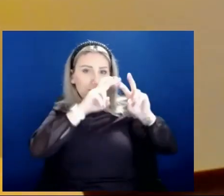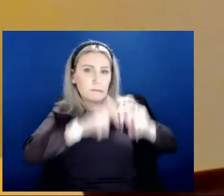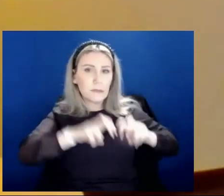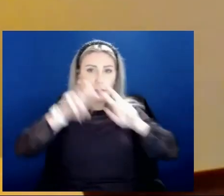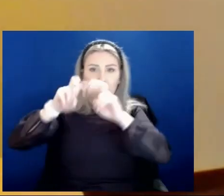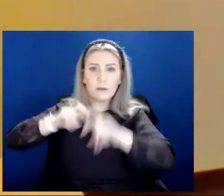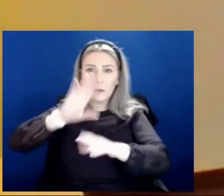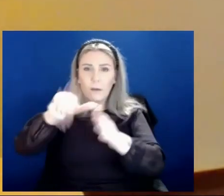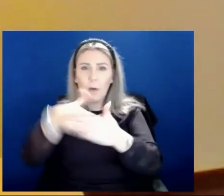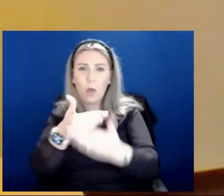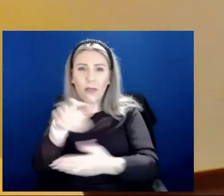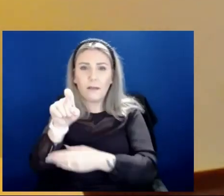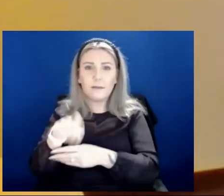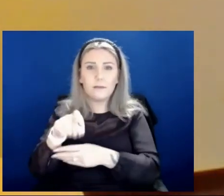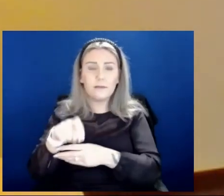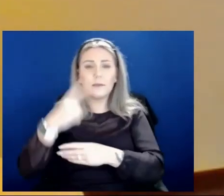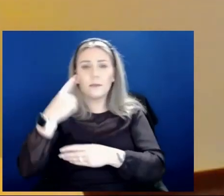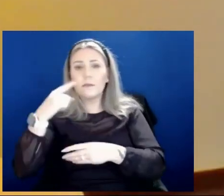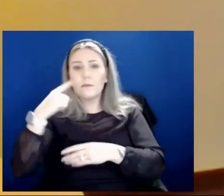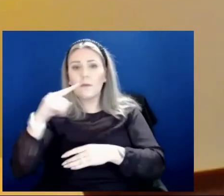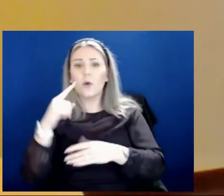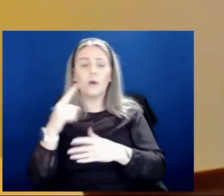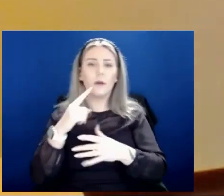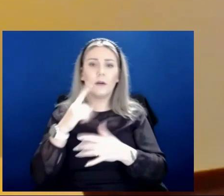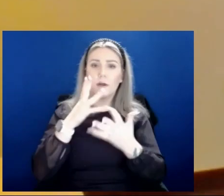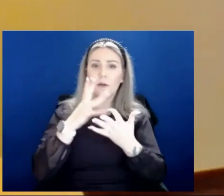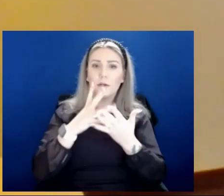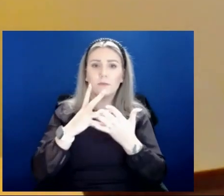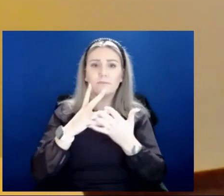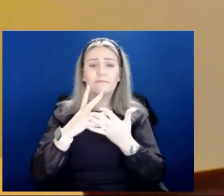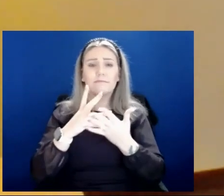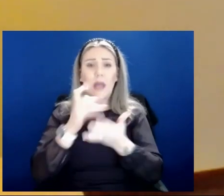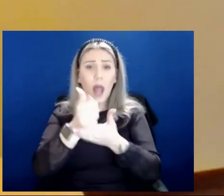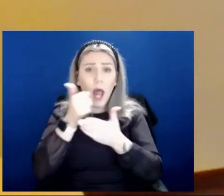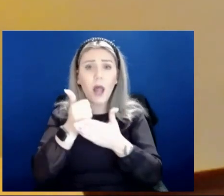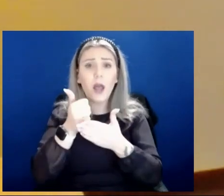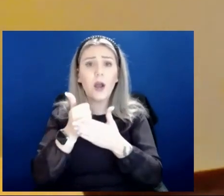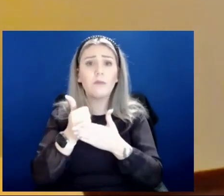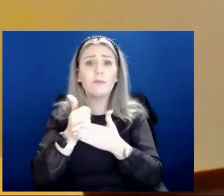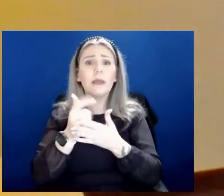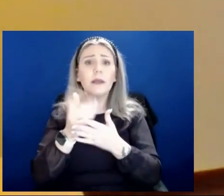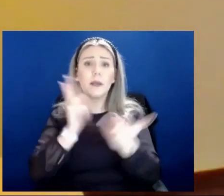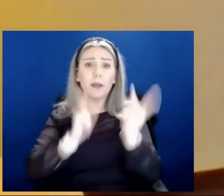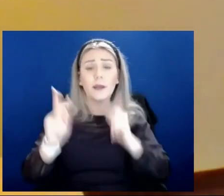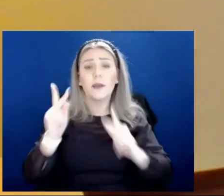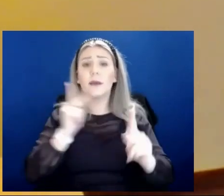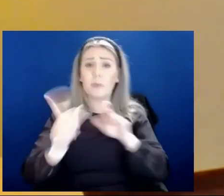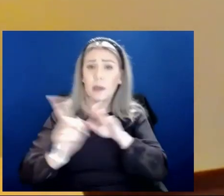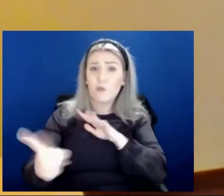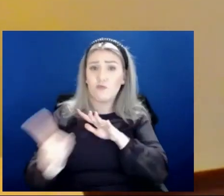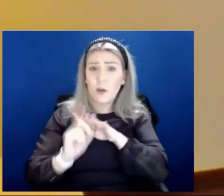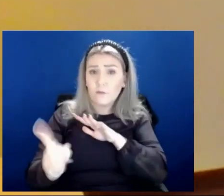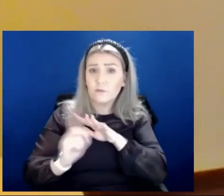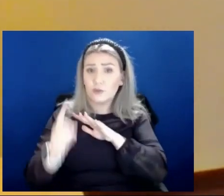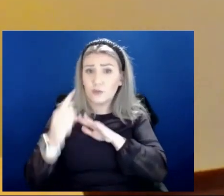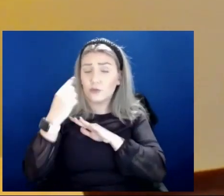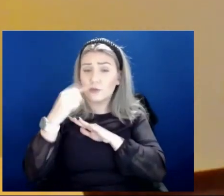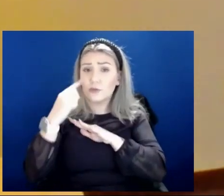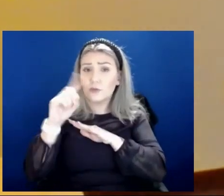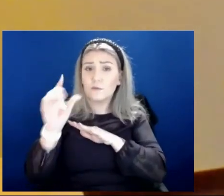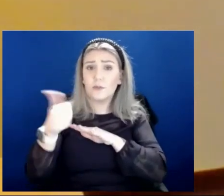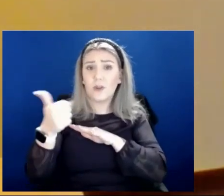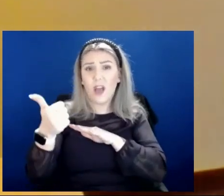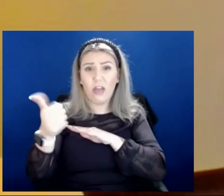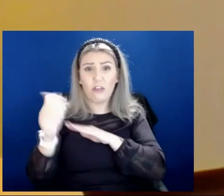in needs. Absorbing refugees is always a big lift for other countries,